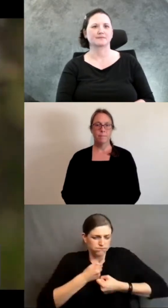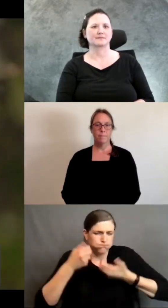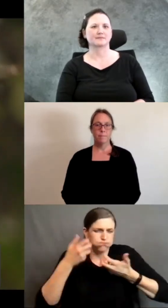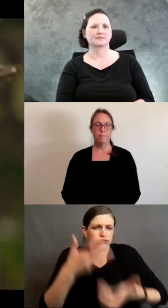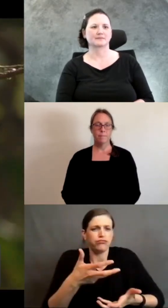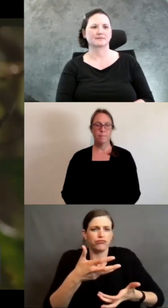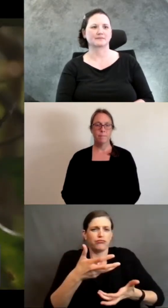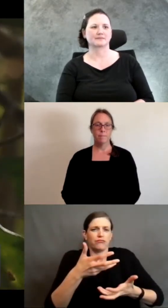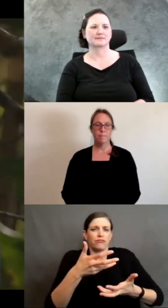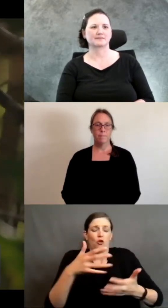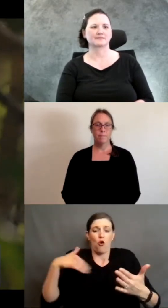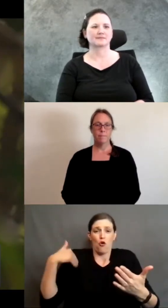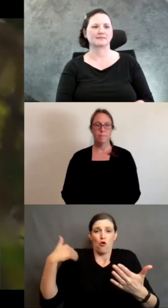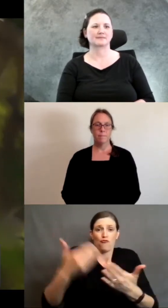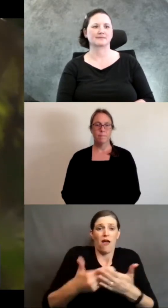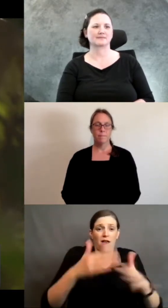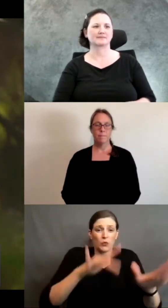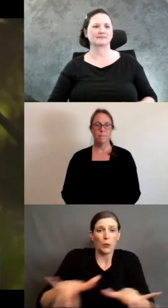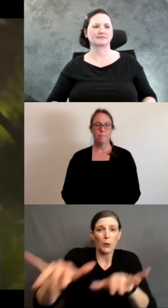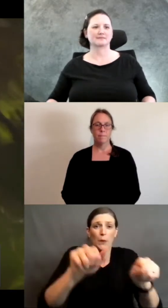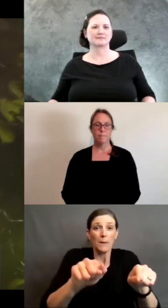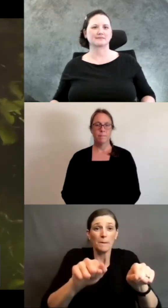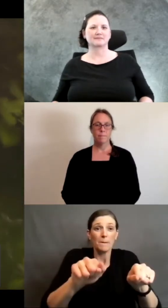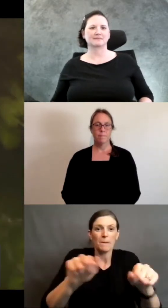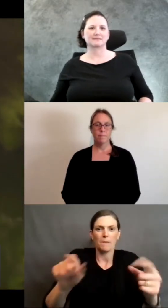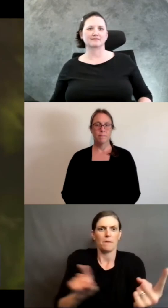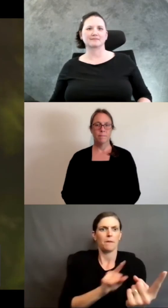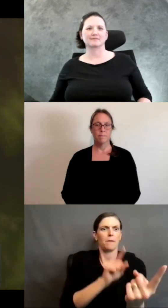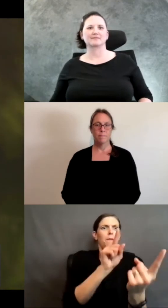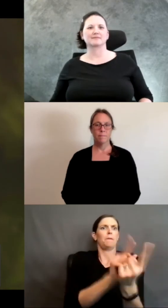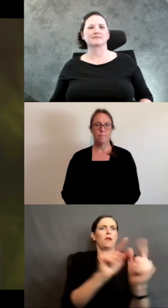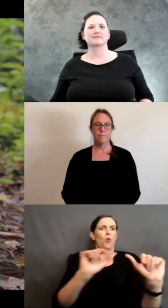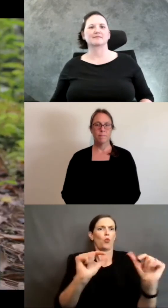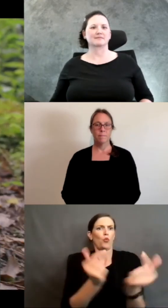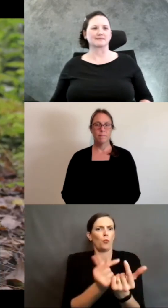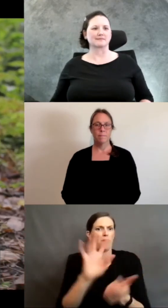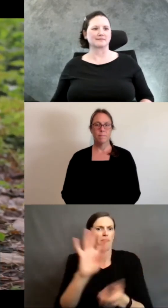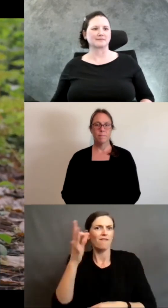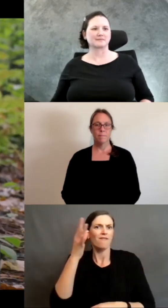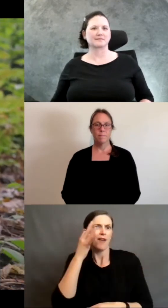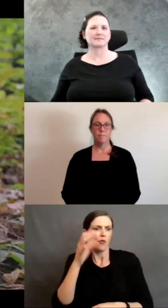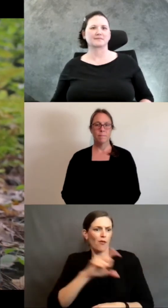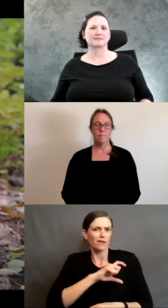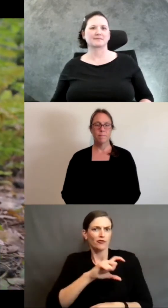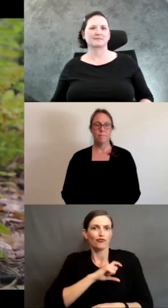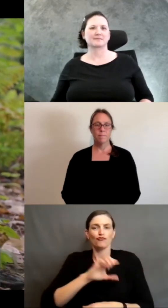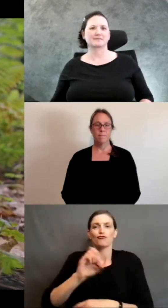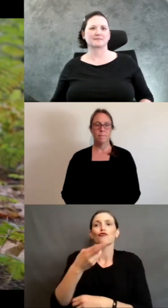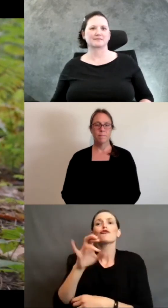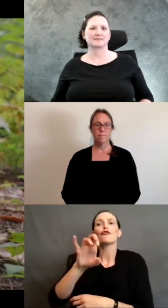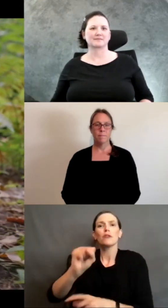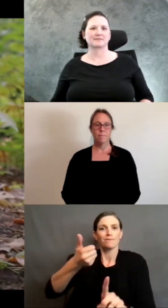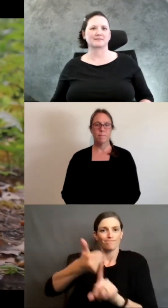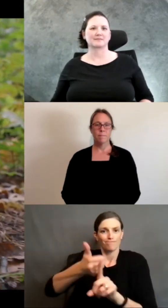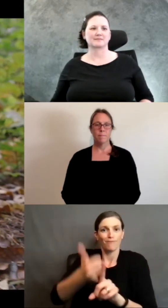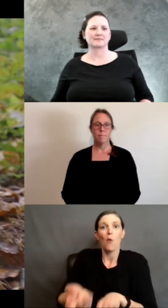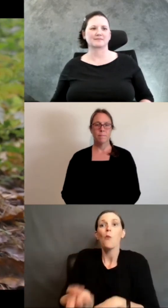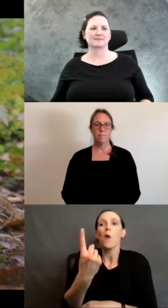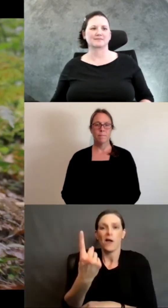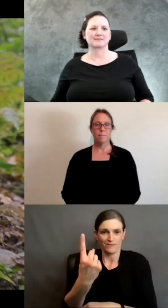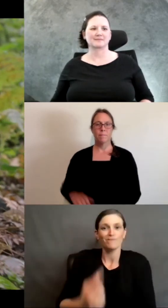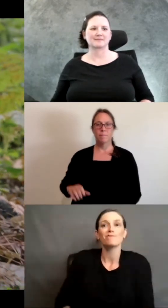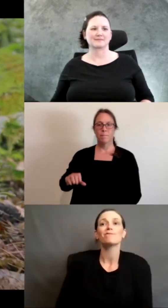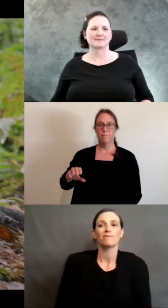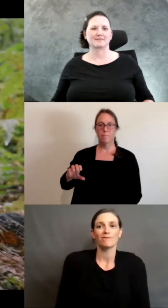As they come to a clearing, they are met by a group of federal agents. Chris Afra is one of them. Well,